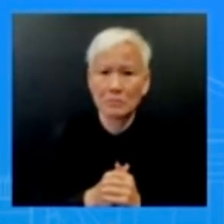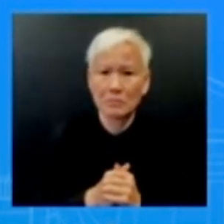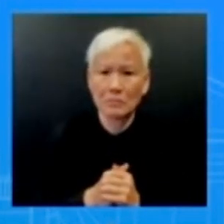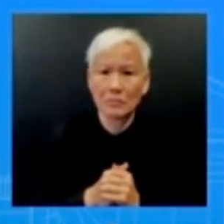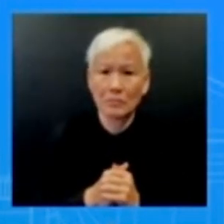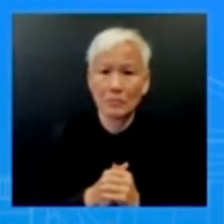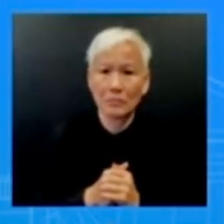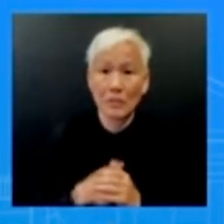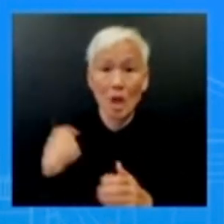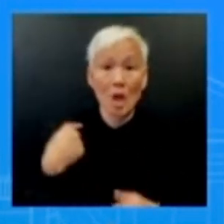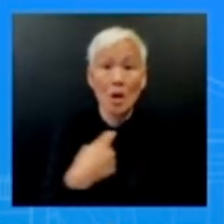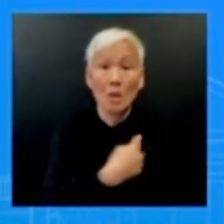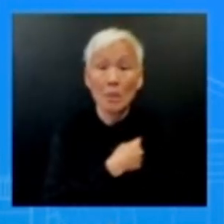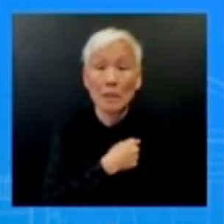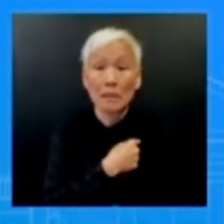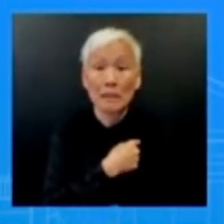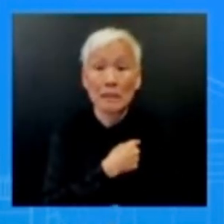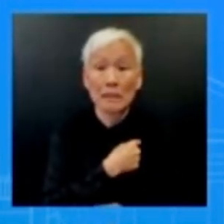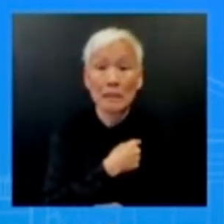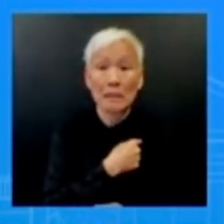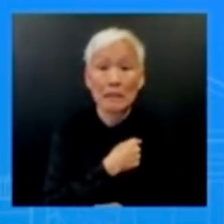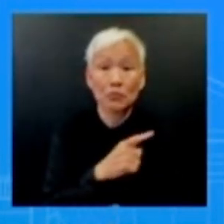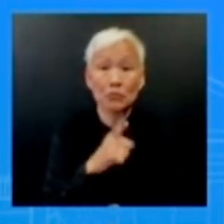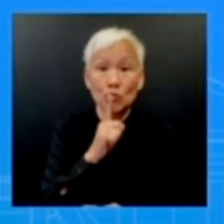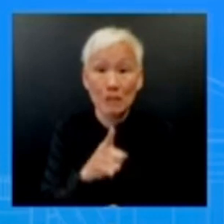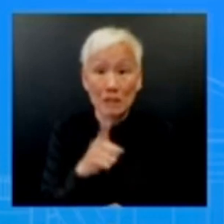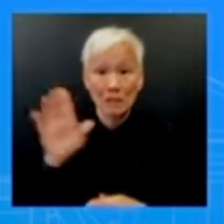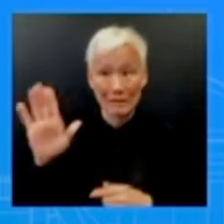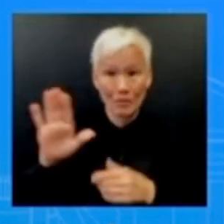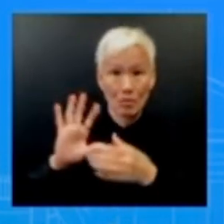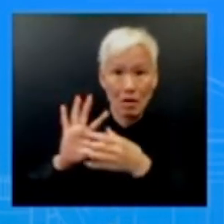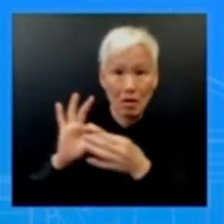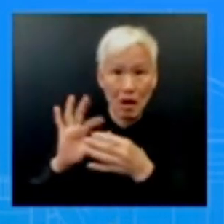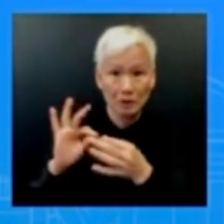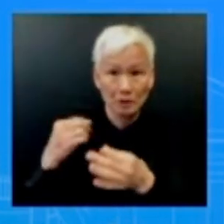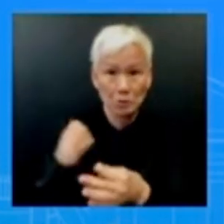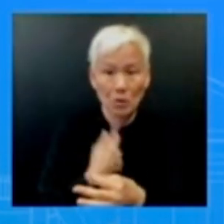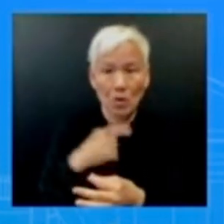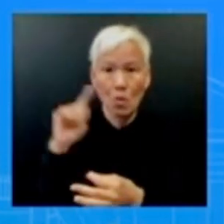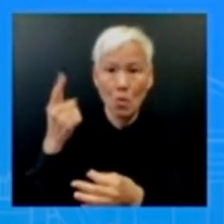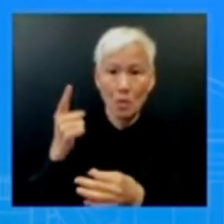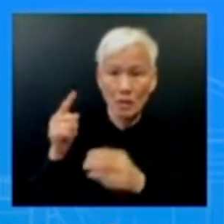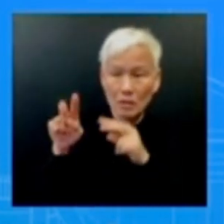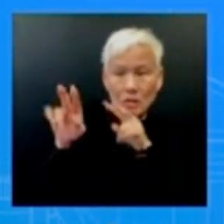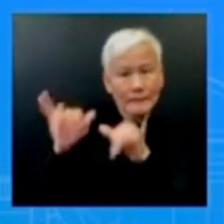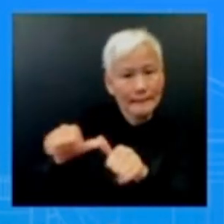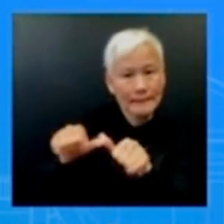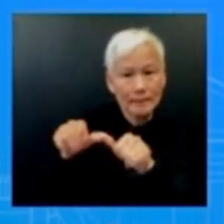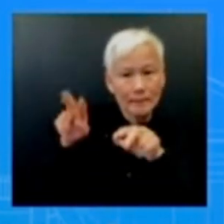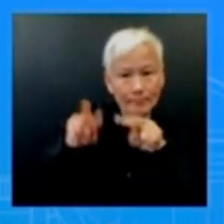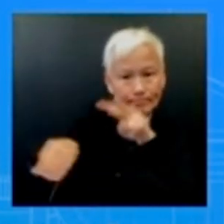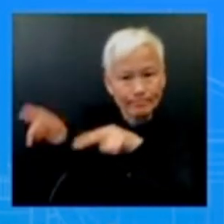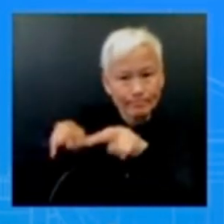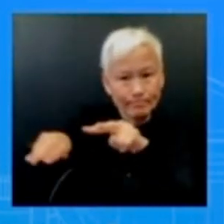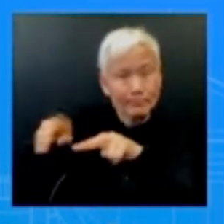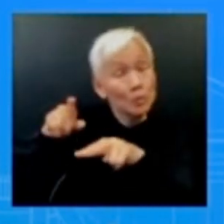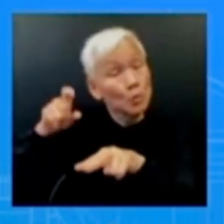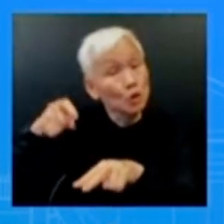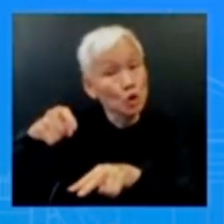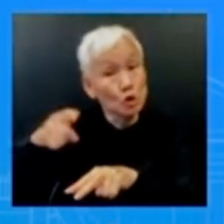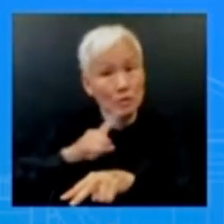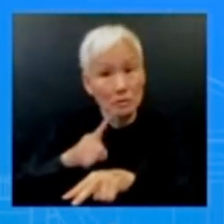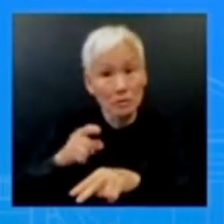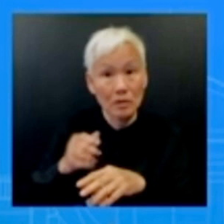context of those comments. We're constantly monitoring this, as you would think we should, particularly in the wake of what happened on January 6th.